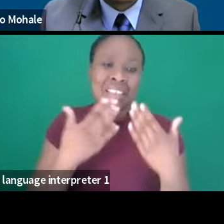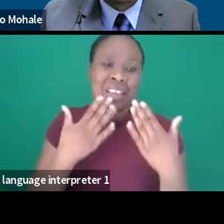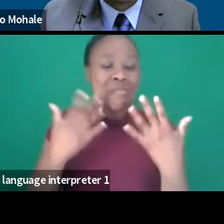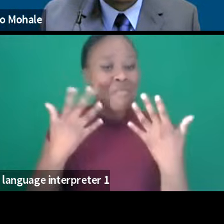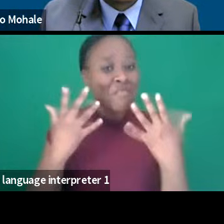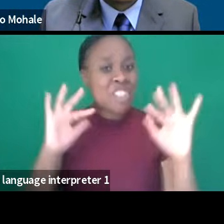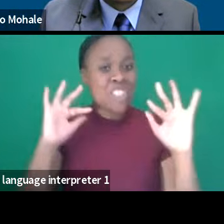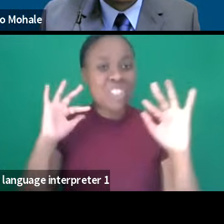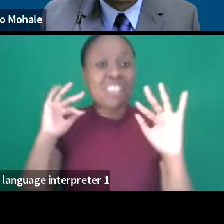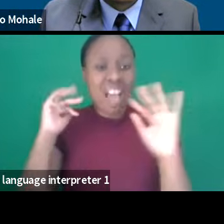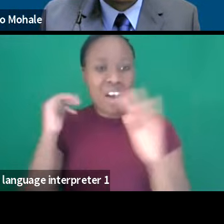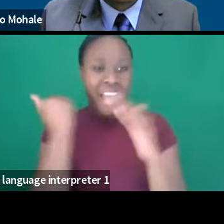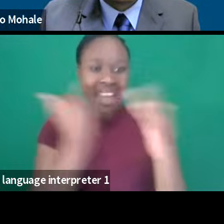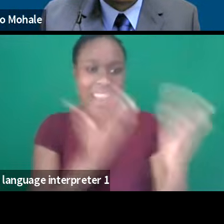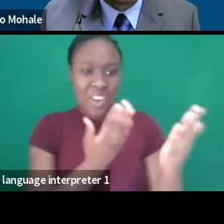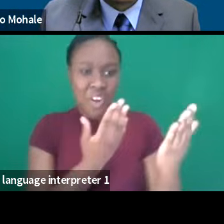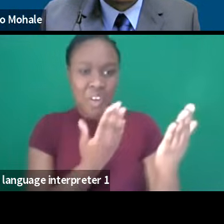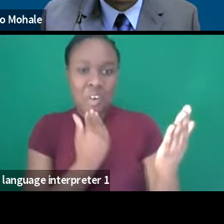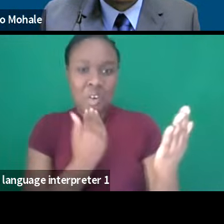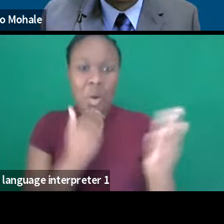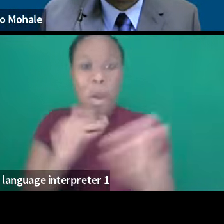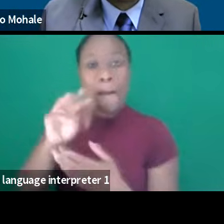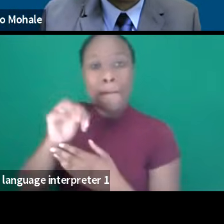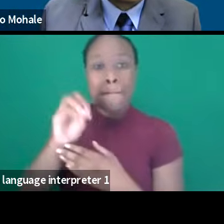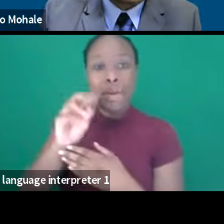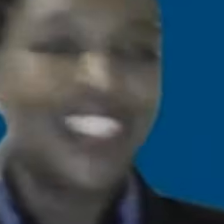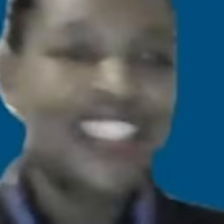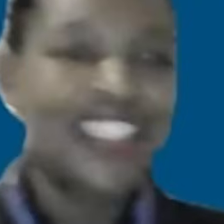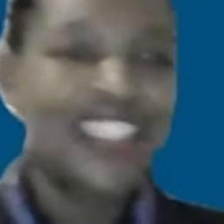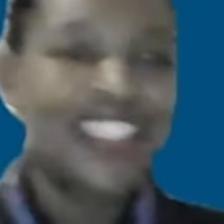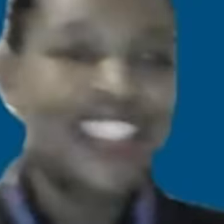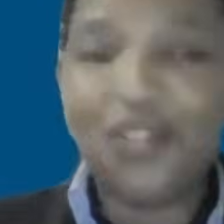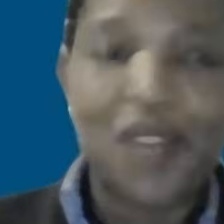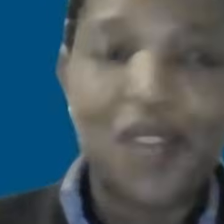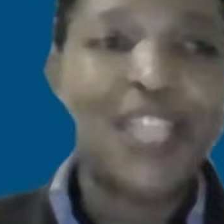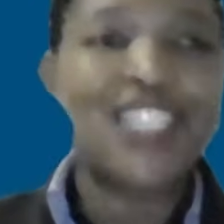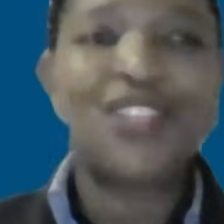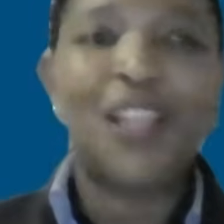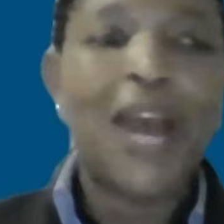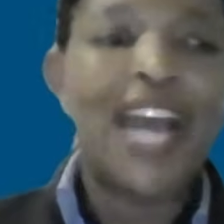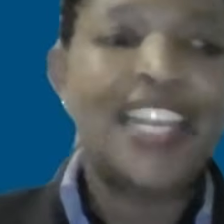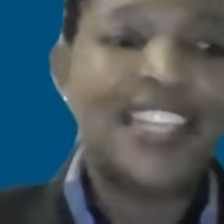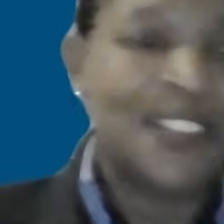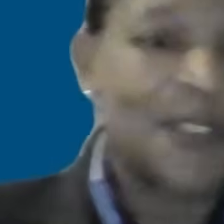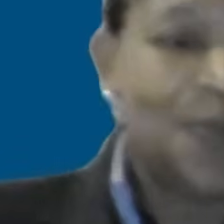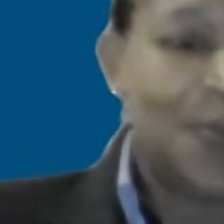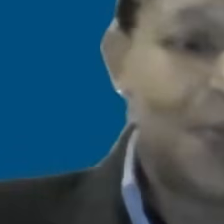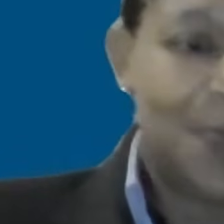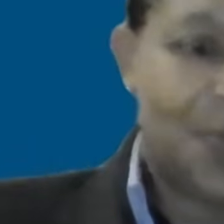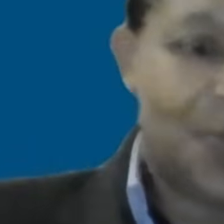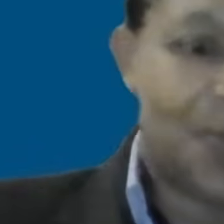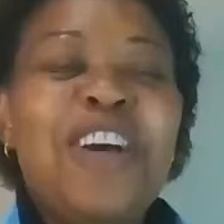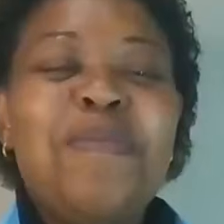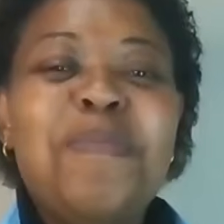need to hand over to Munosi. Thank you very much, Munosi. Thank you very much to the panel.